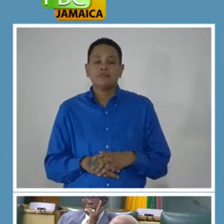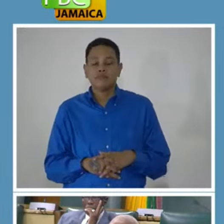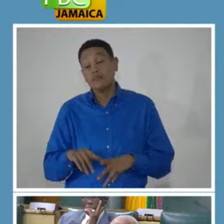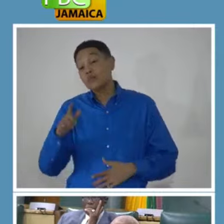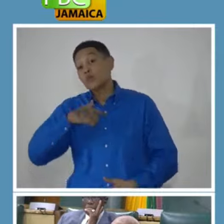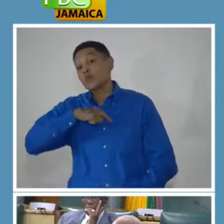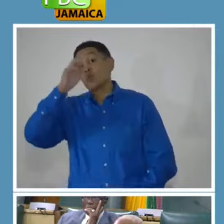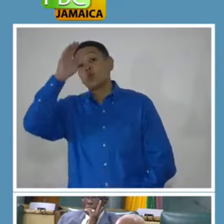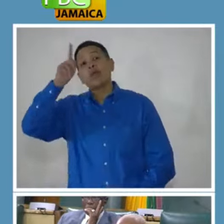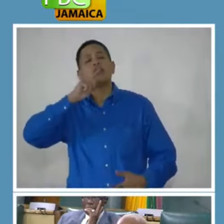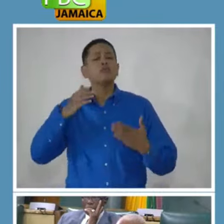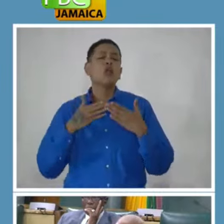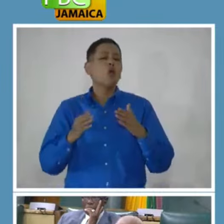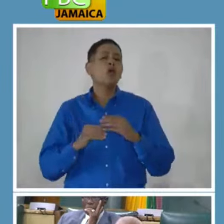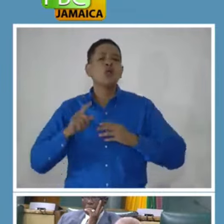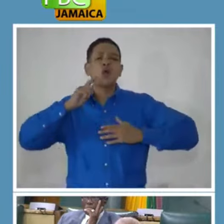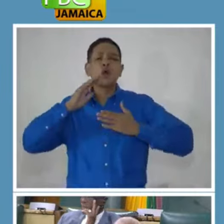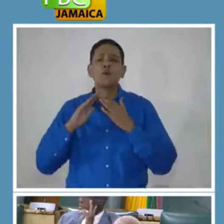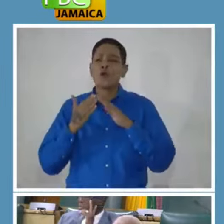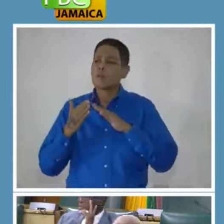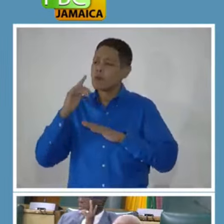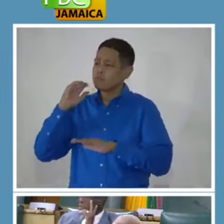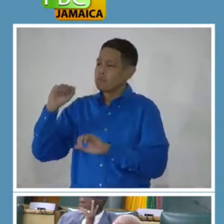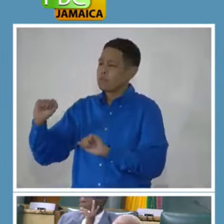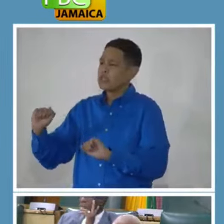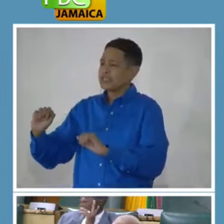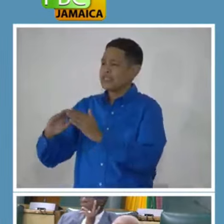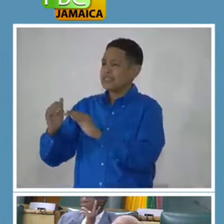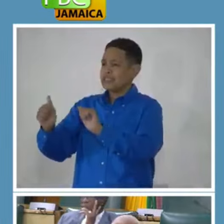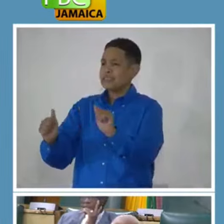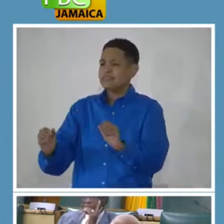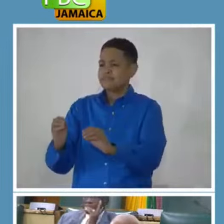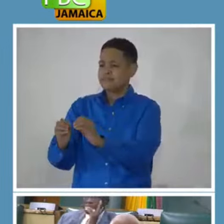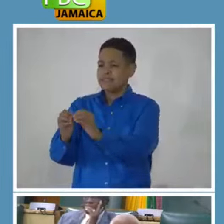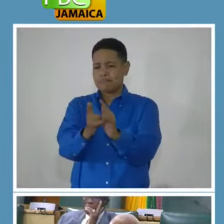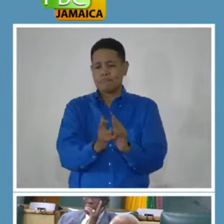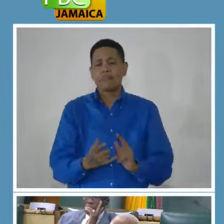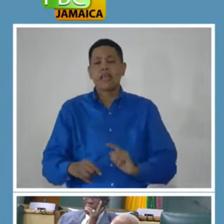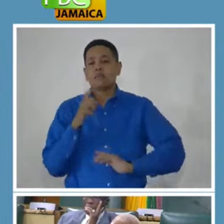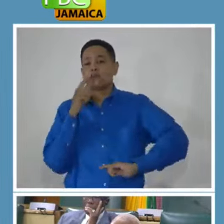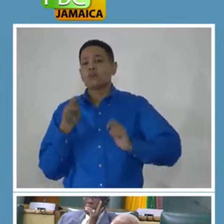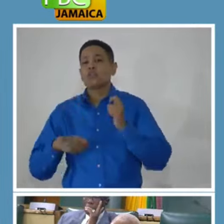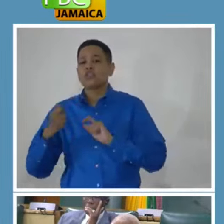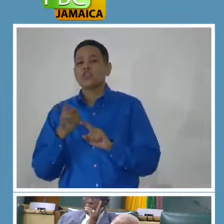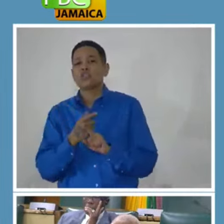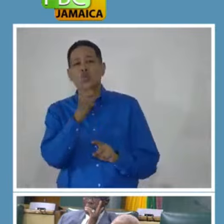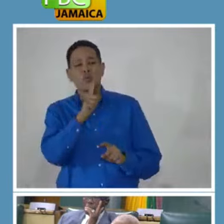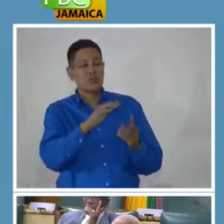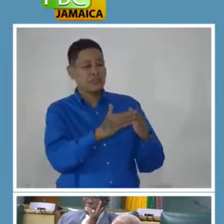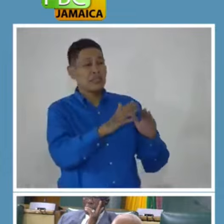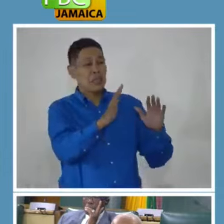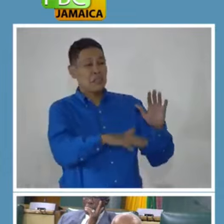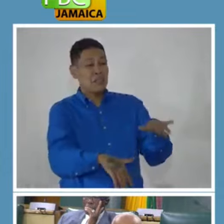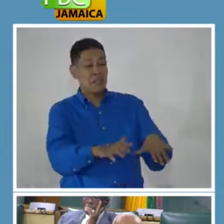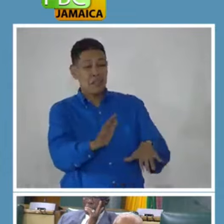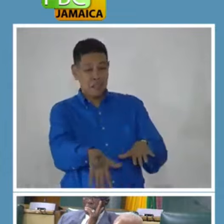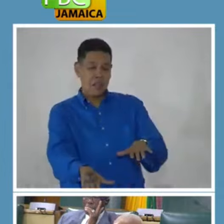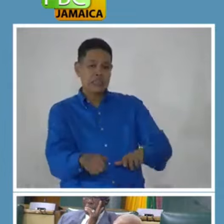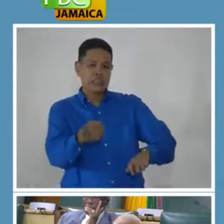We will unlock urban potential. We will turn blighted urban spaces